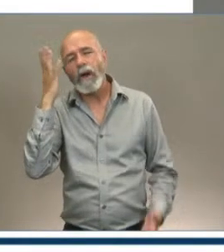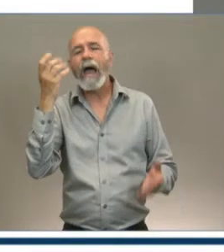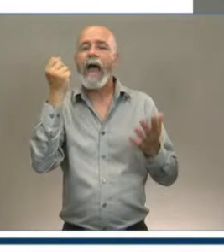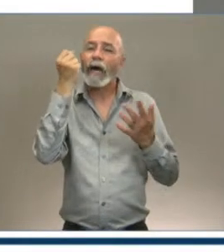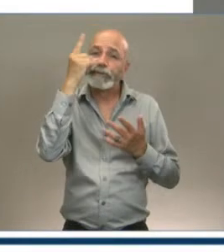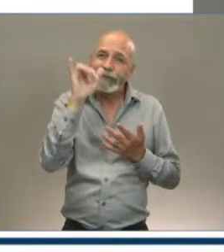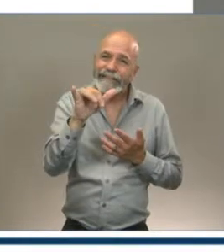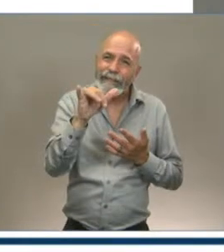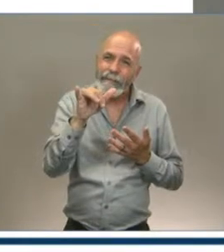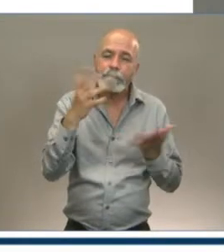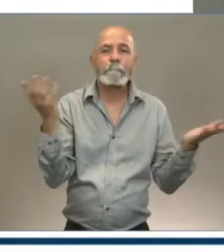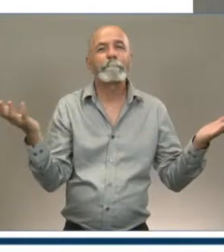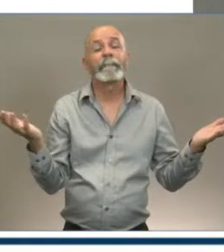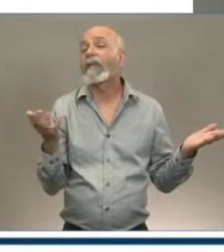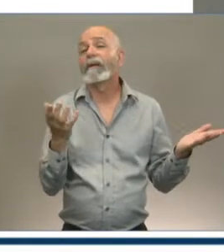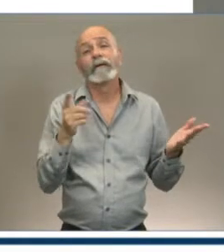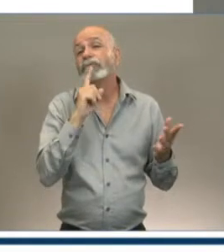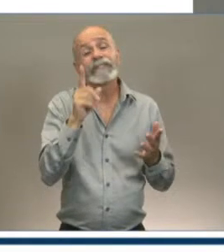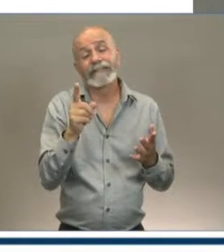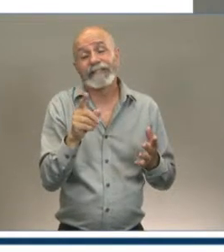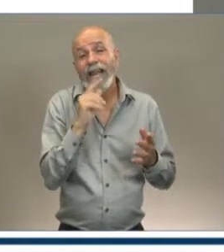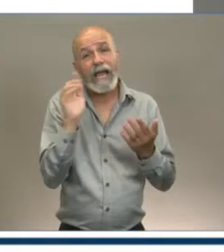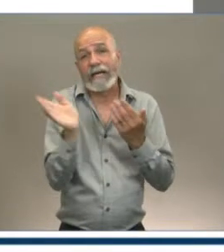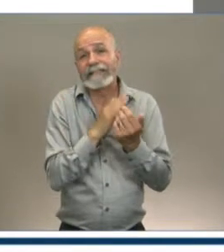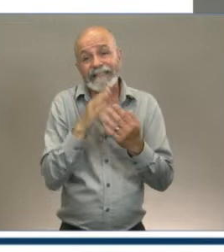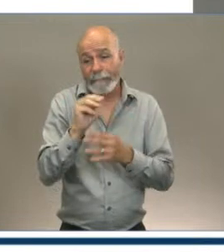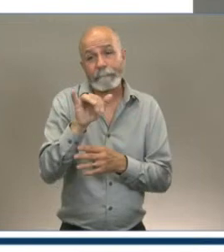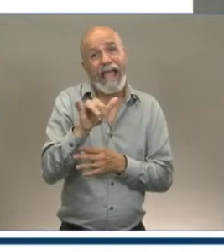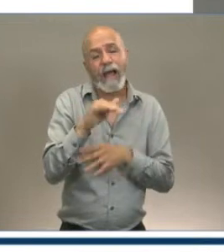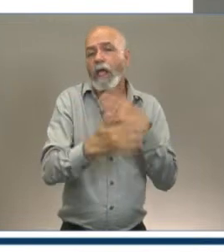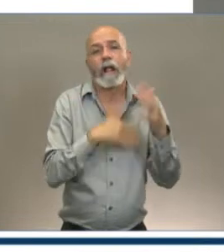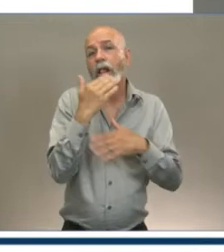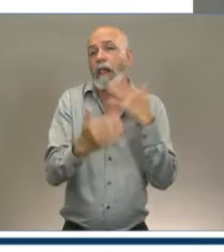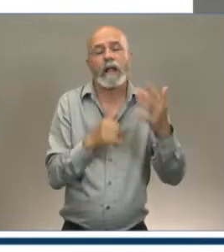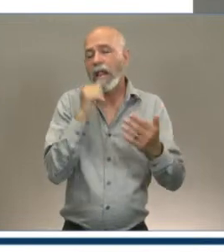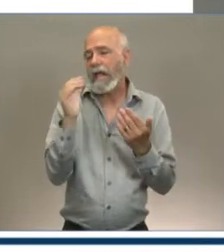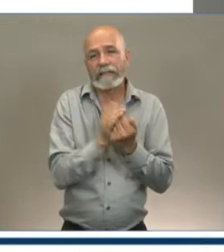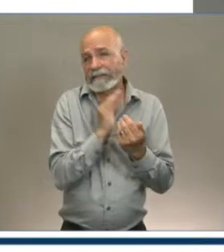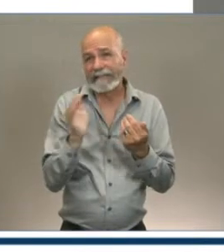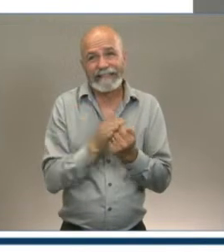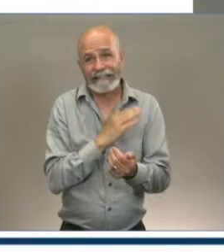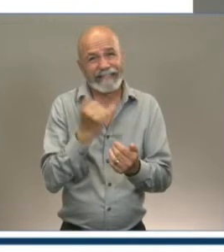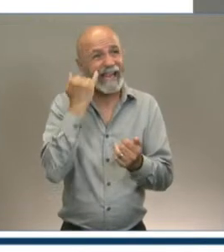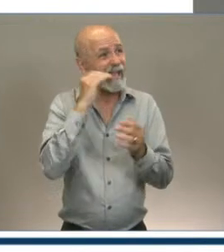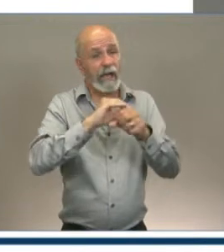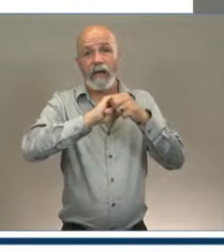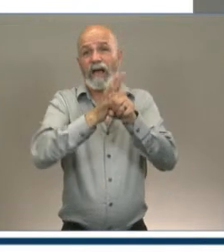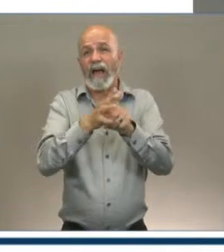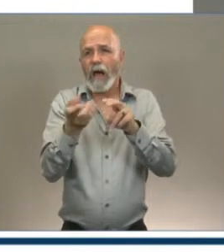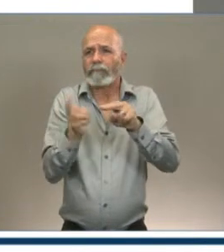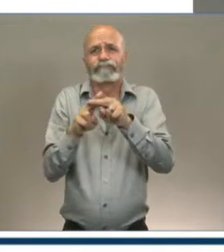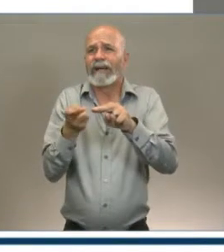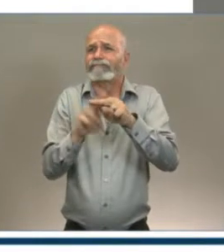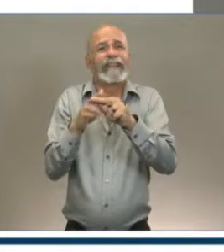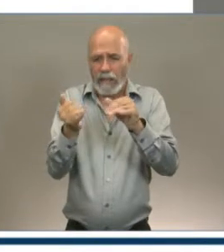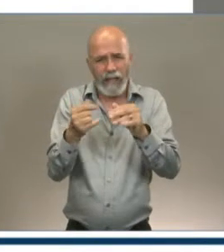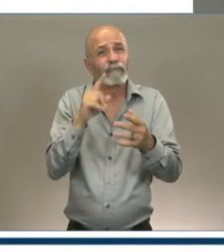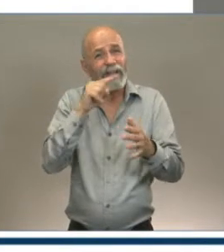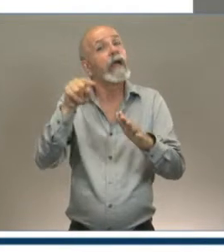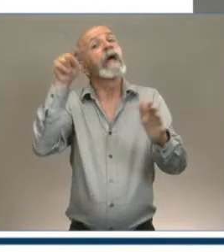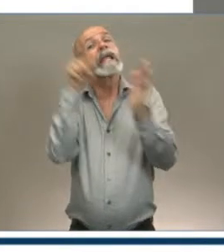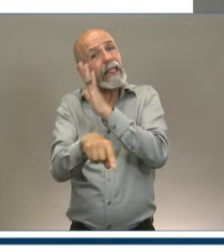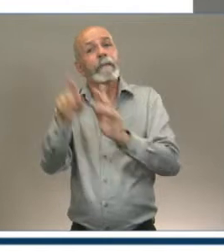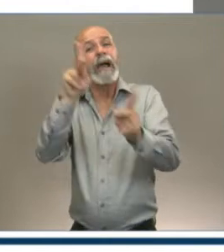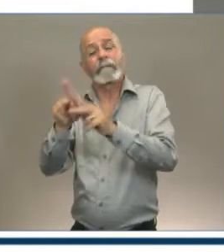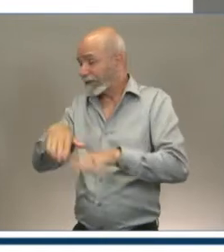us. But, and we've seen it again today, COVID-19 can kill. It doesn't care about who you